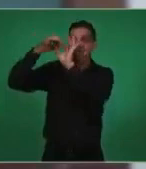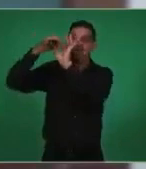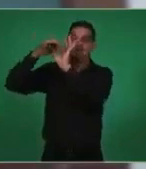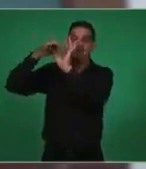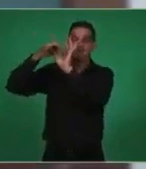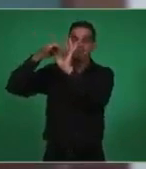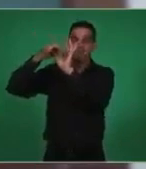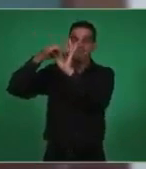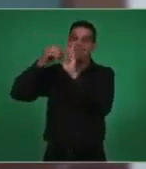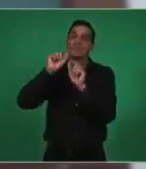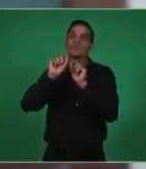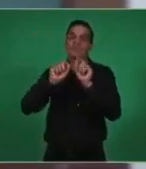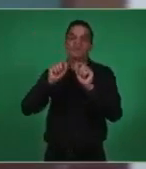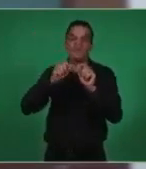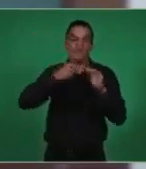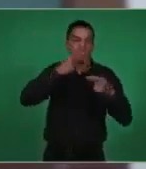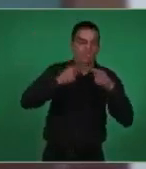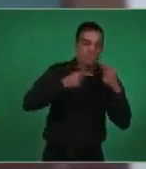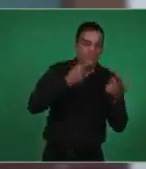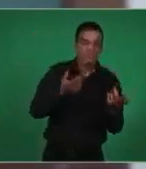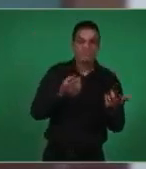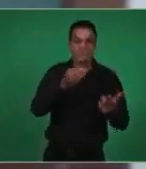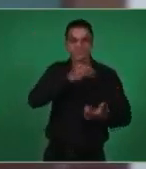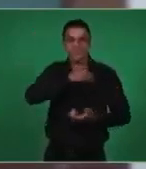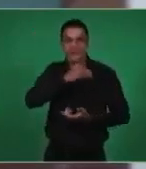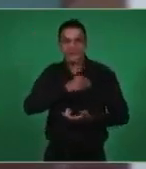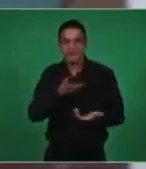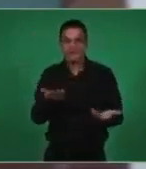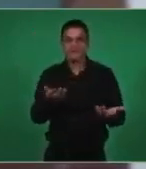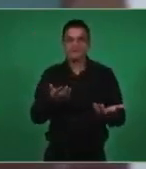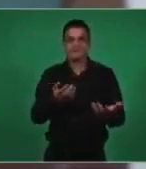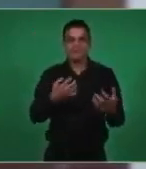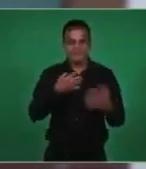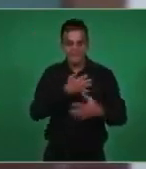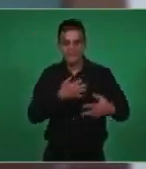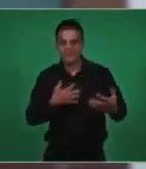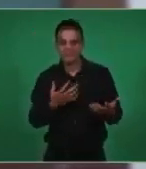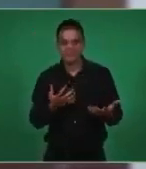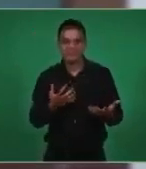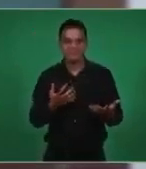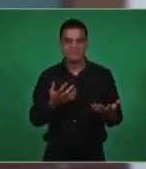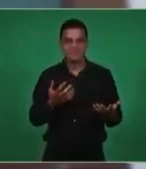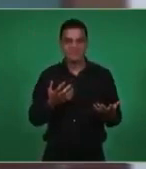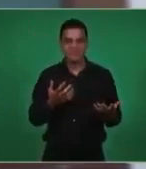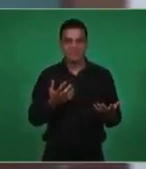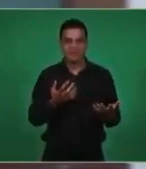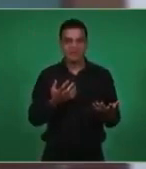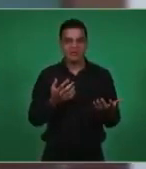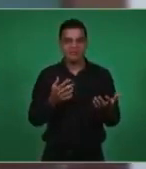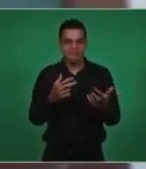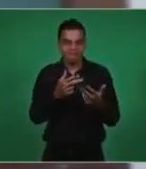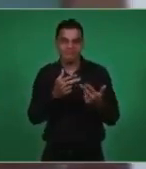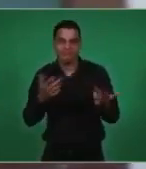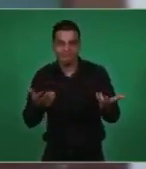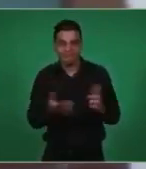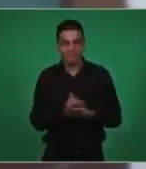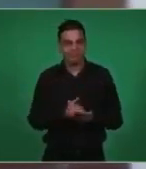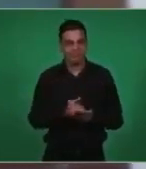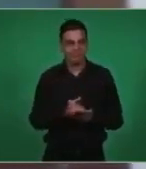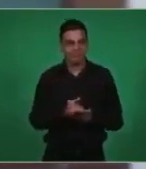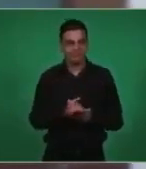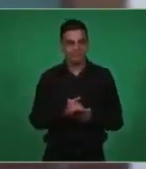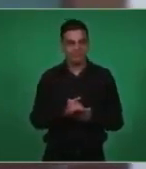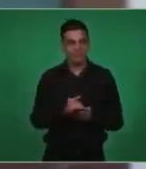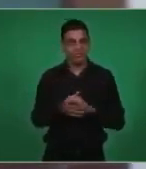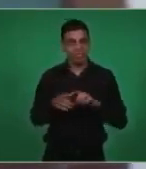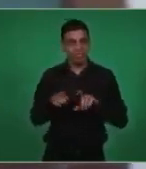wrong objective. It's pray for your own selfish interest and greedy. And Proverbs